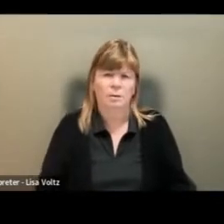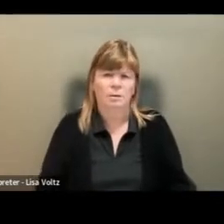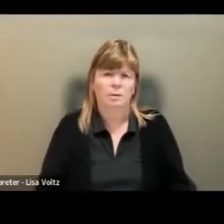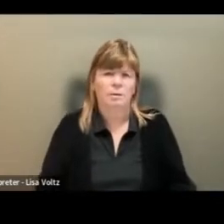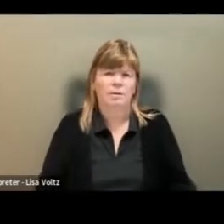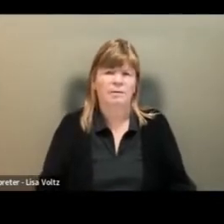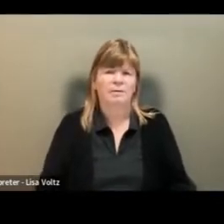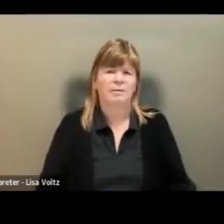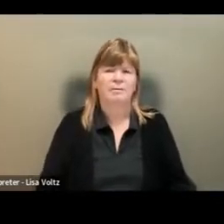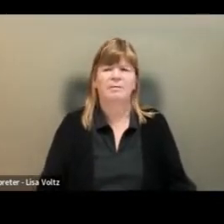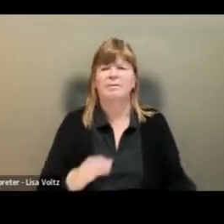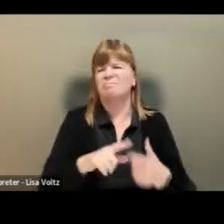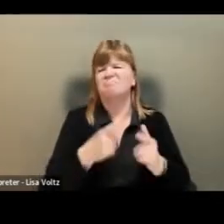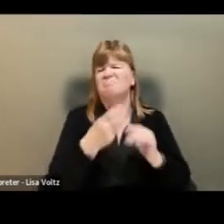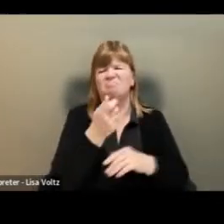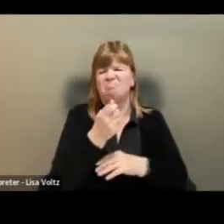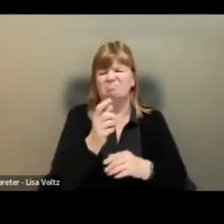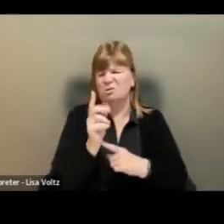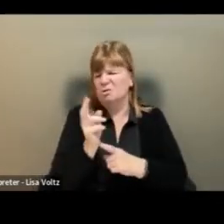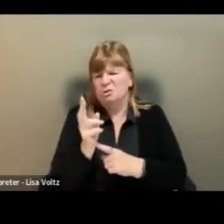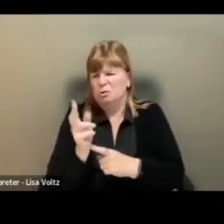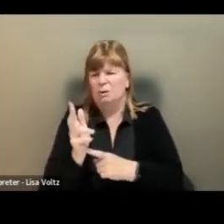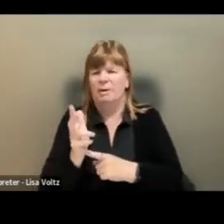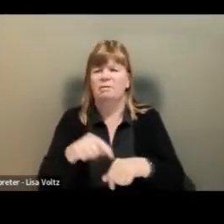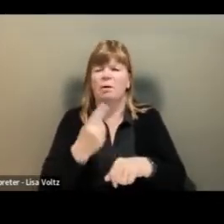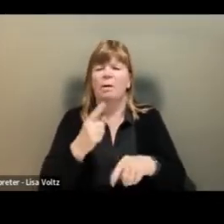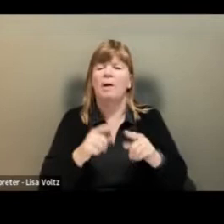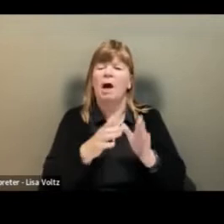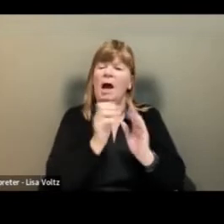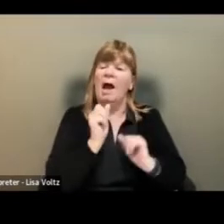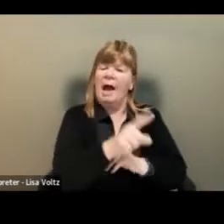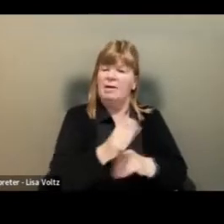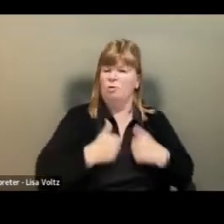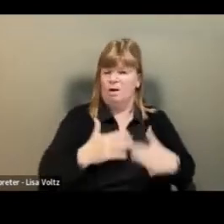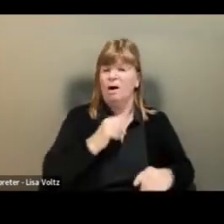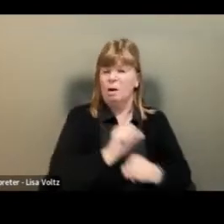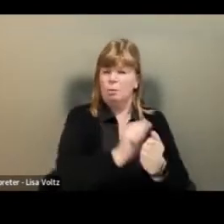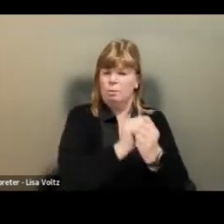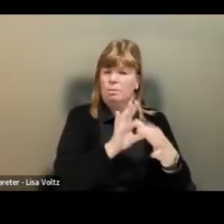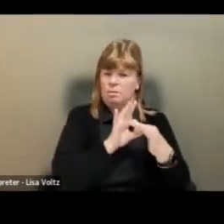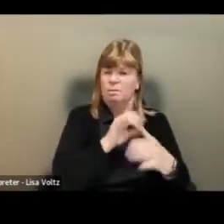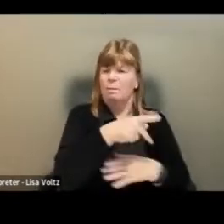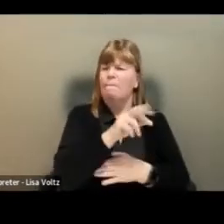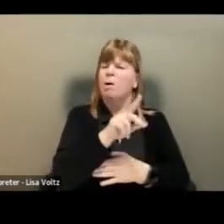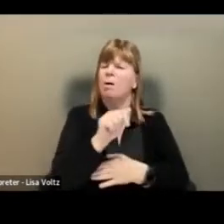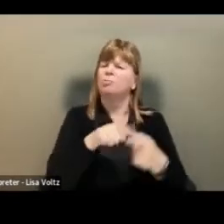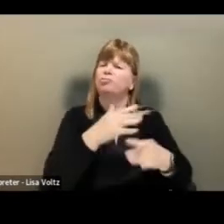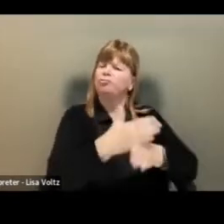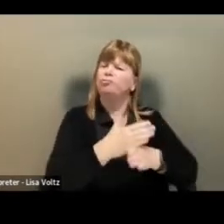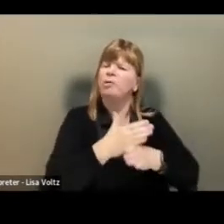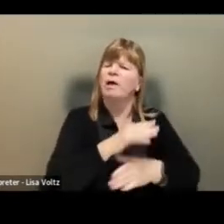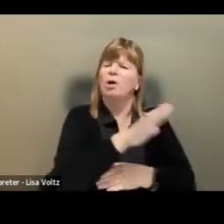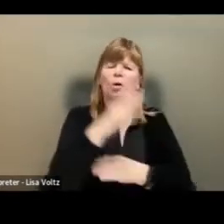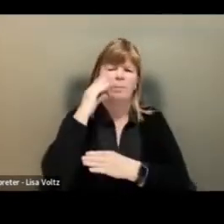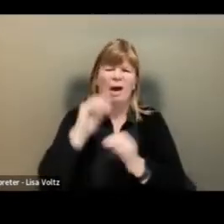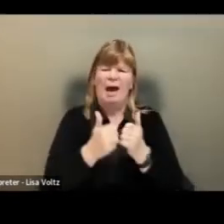minutes long, but I had asked a survivor that I work with closely, Paula, to share a little bit about how her children have been impacted and what have